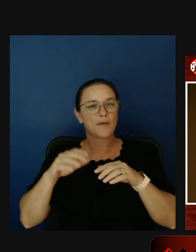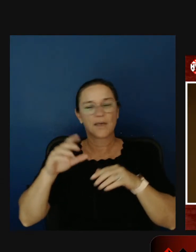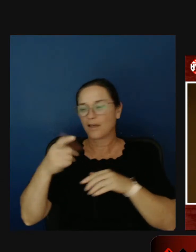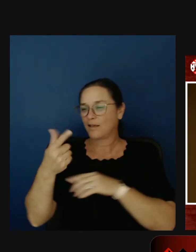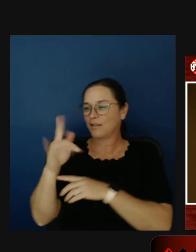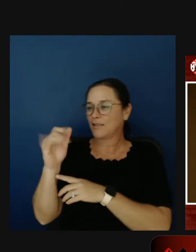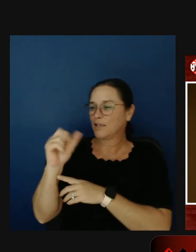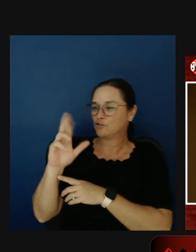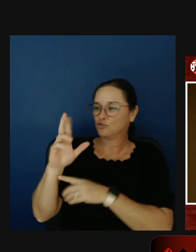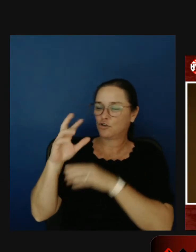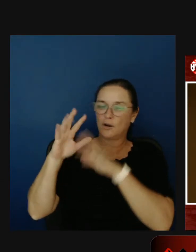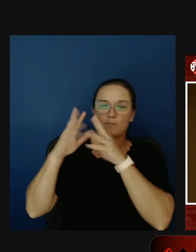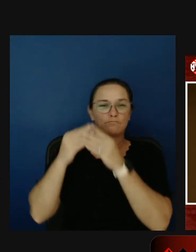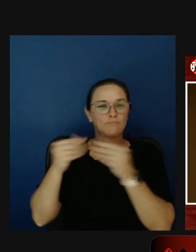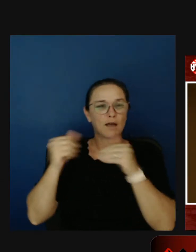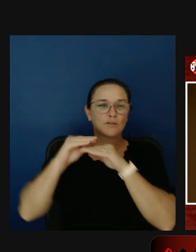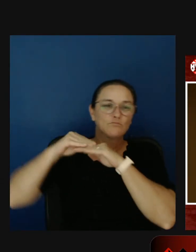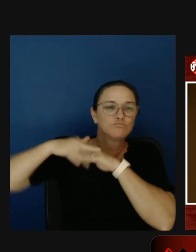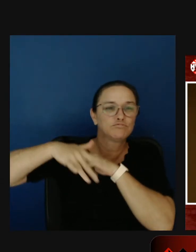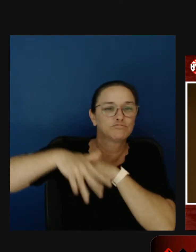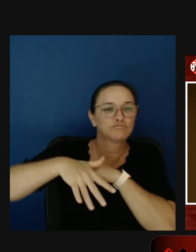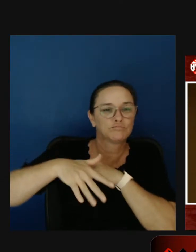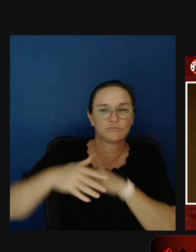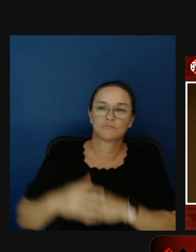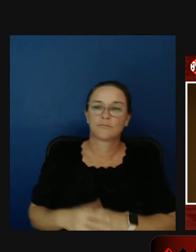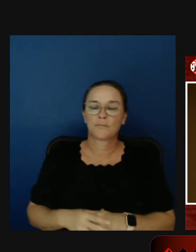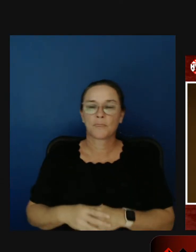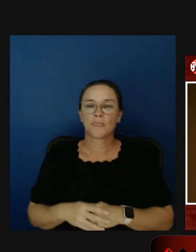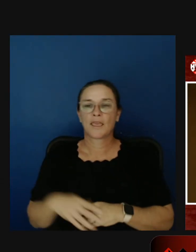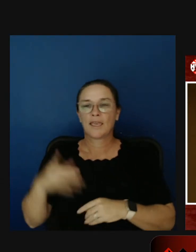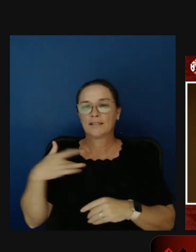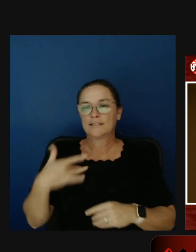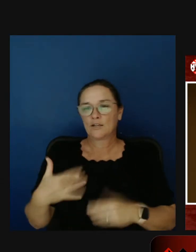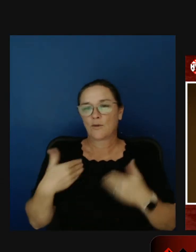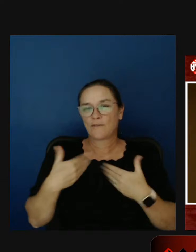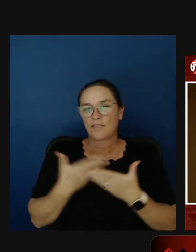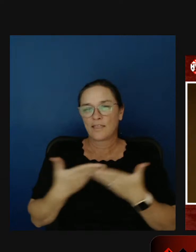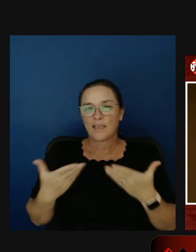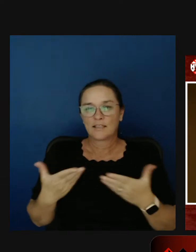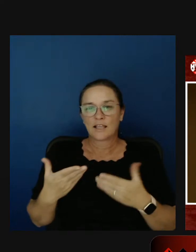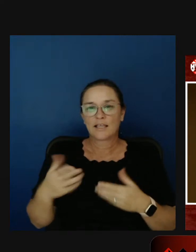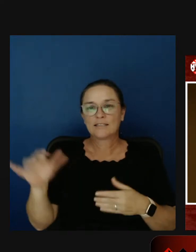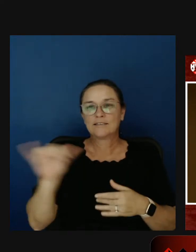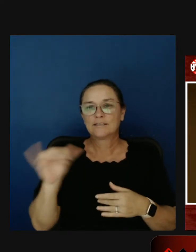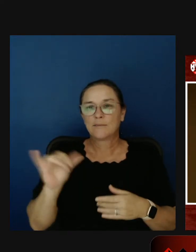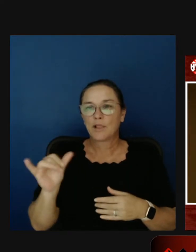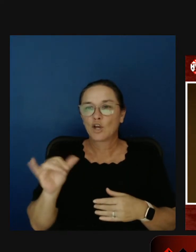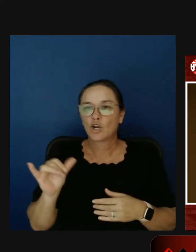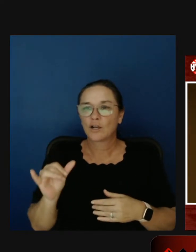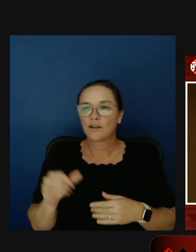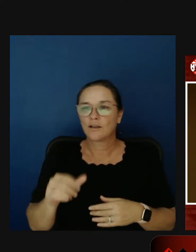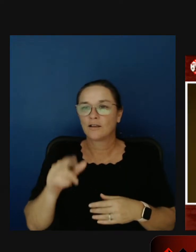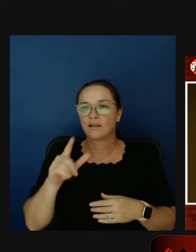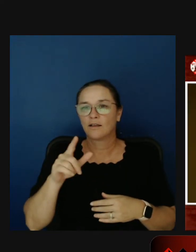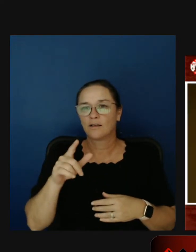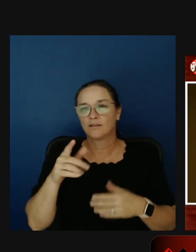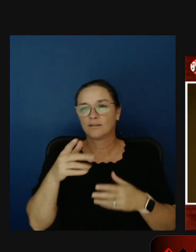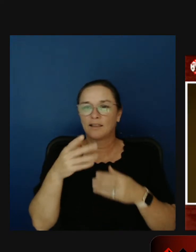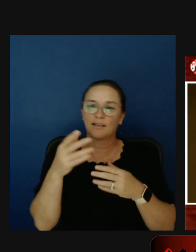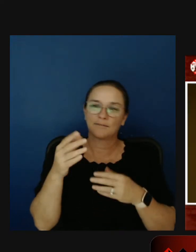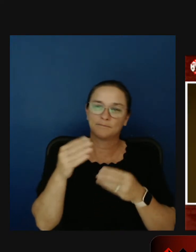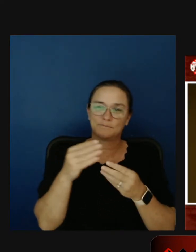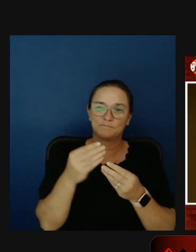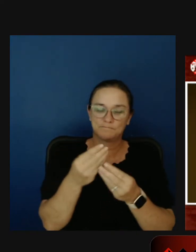geologic units. So our geologic units, they tend to be things that have what we call similar lithology. So something like if it's made of sand, a